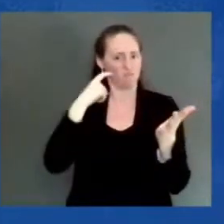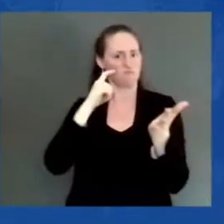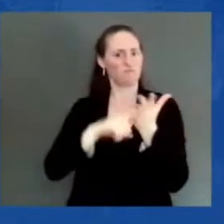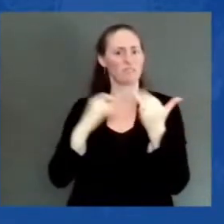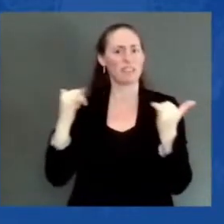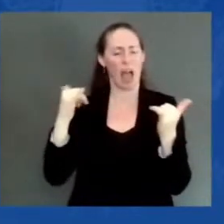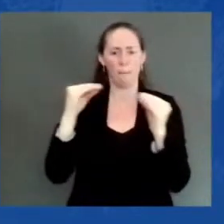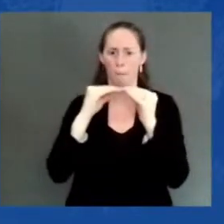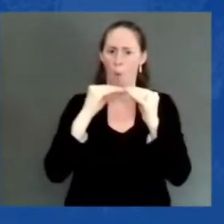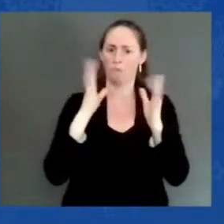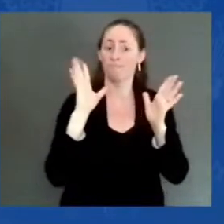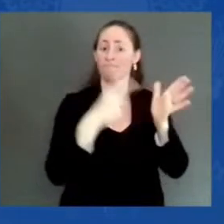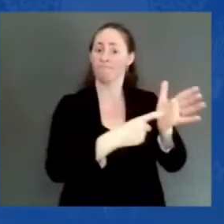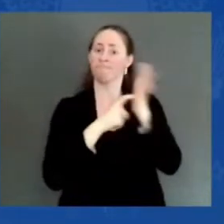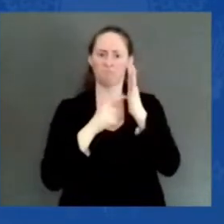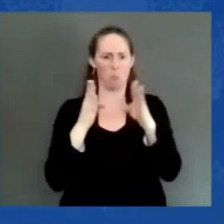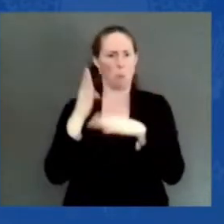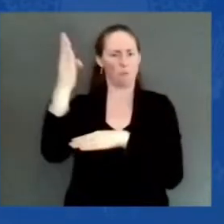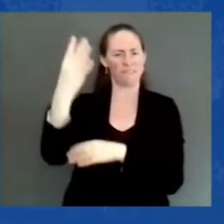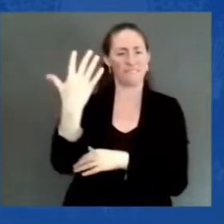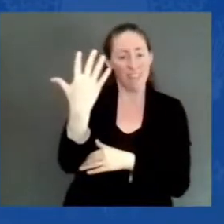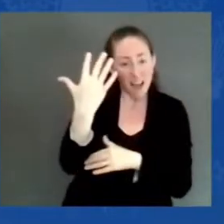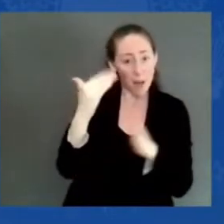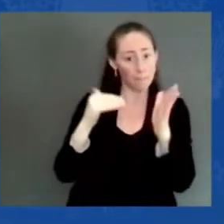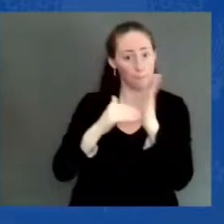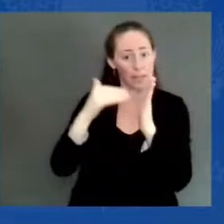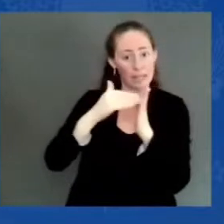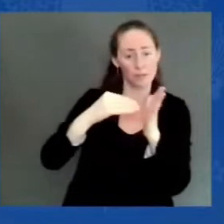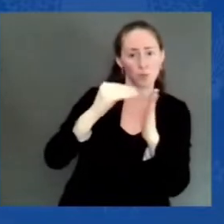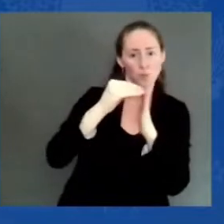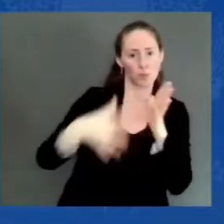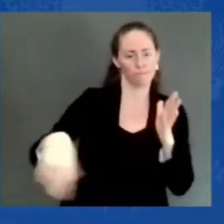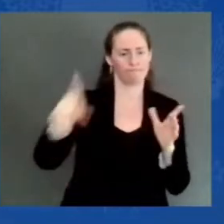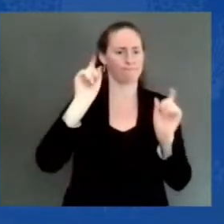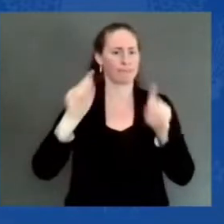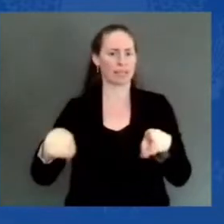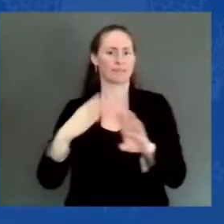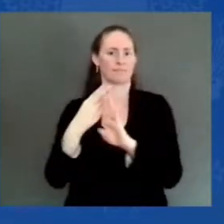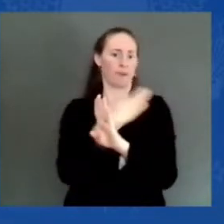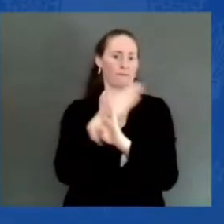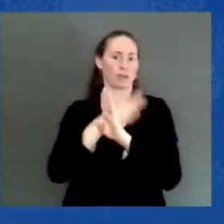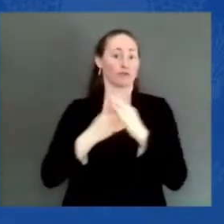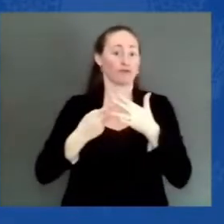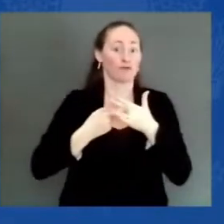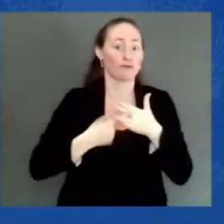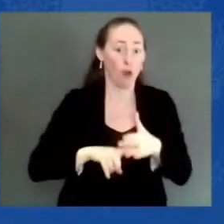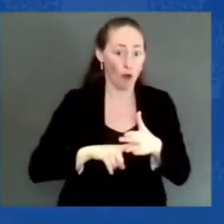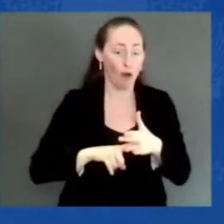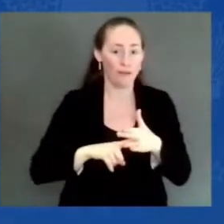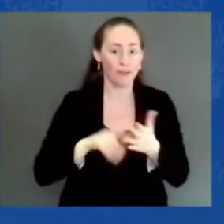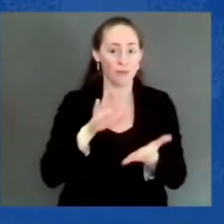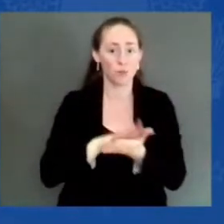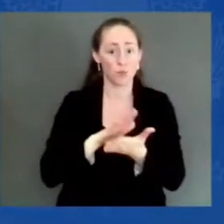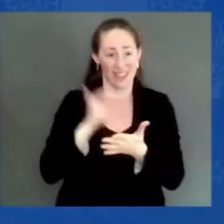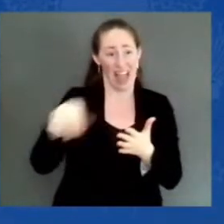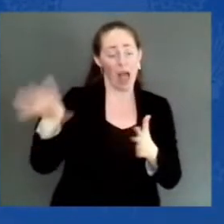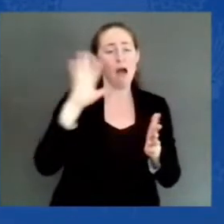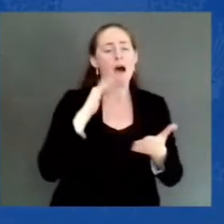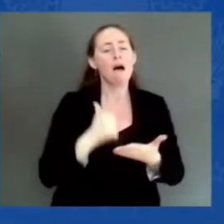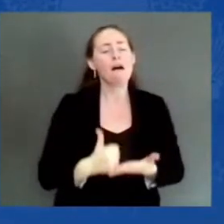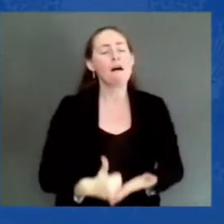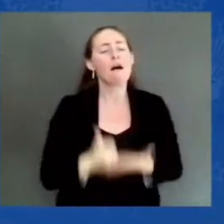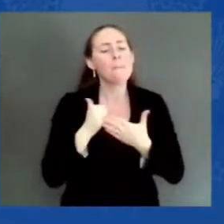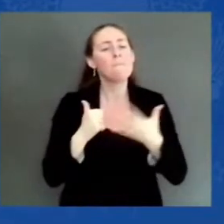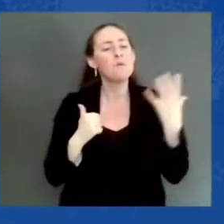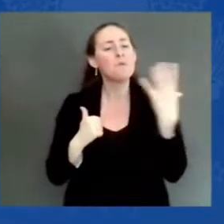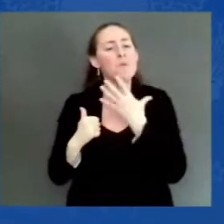this fall. All of this makes a difference. The Wall Street Journal reported the share